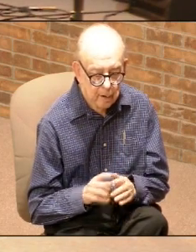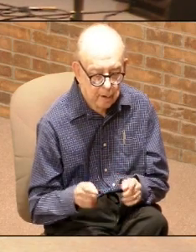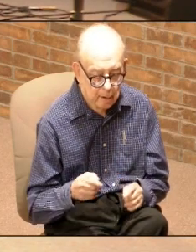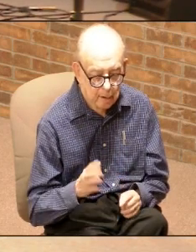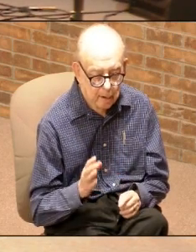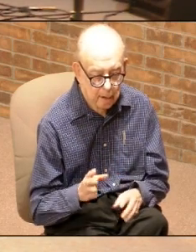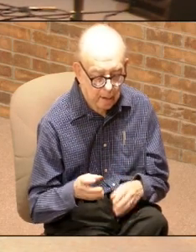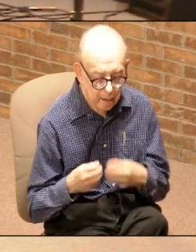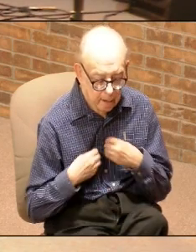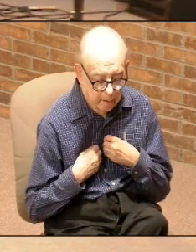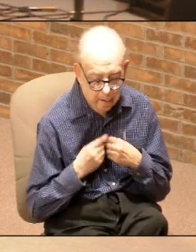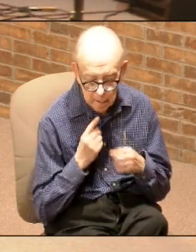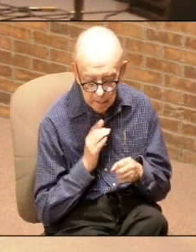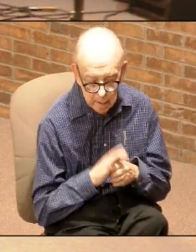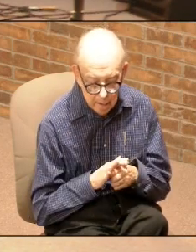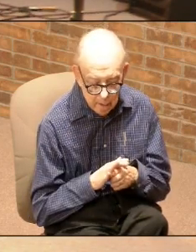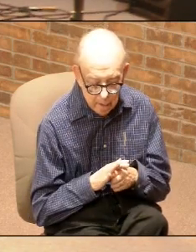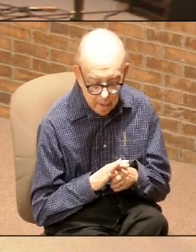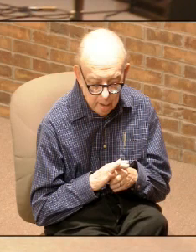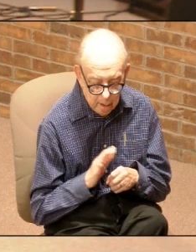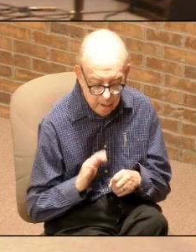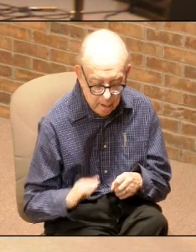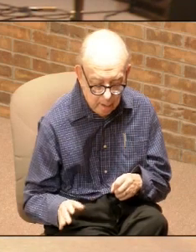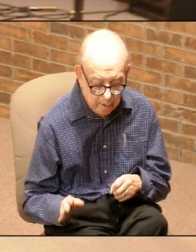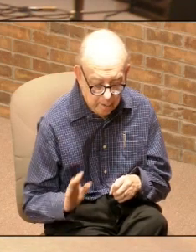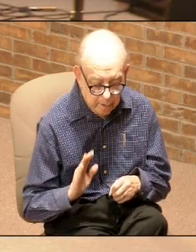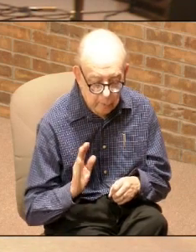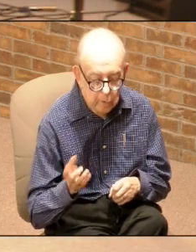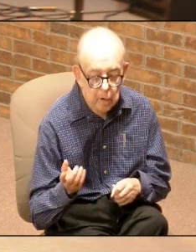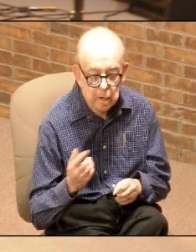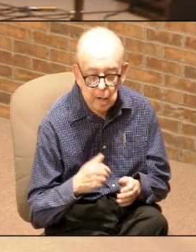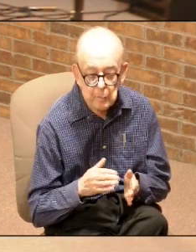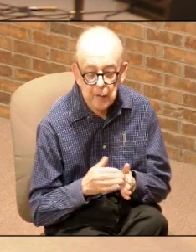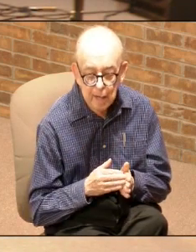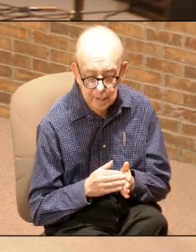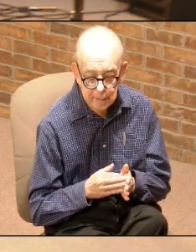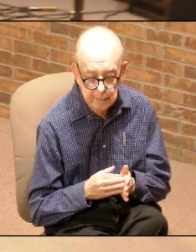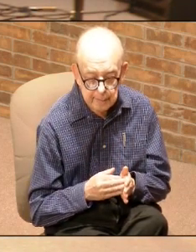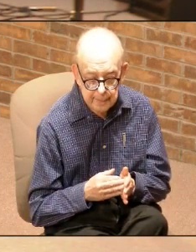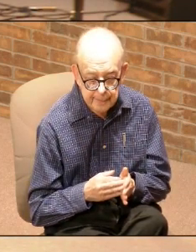But God gave me a promise that the child is going to come back.